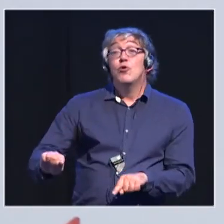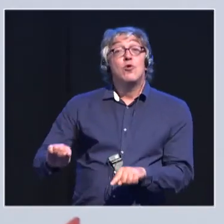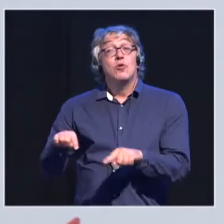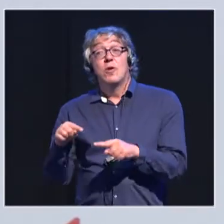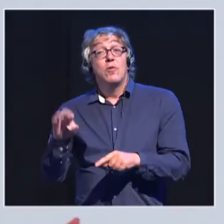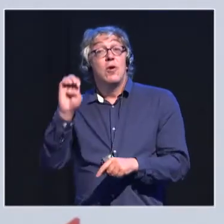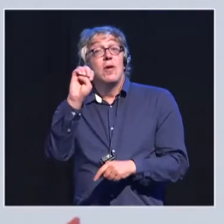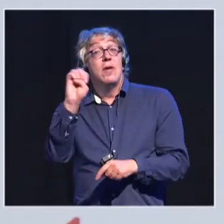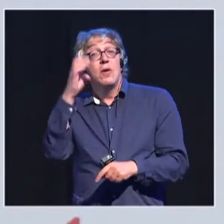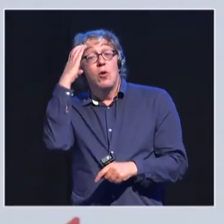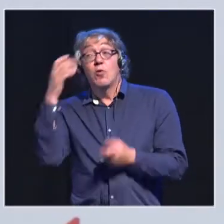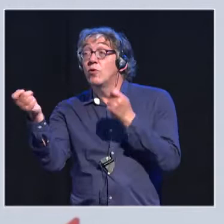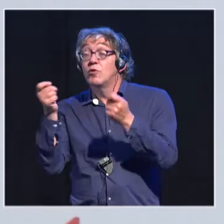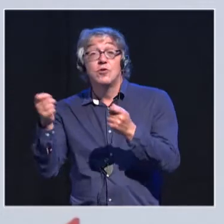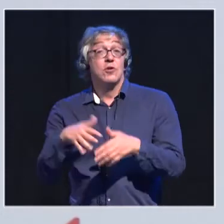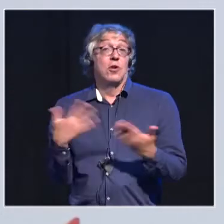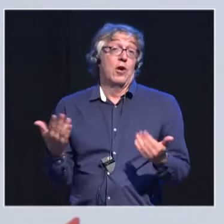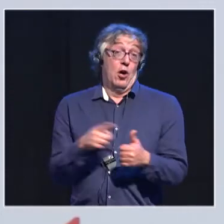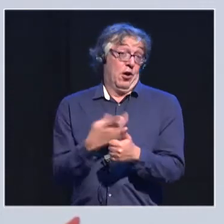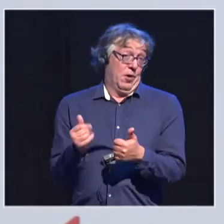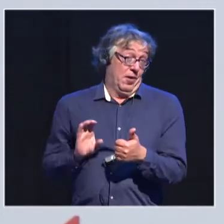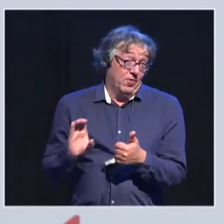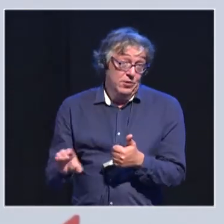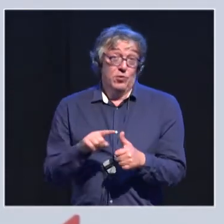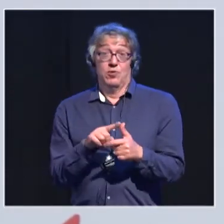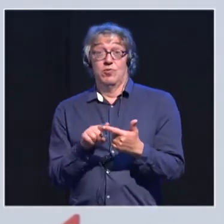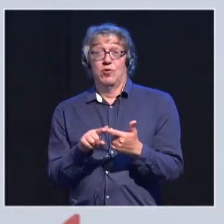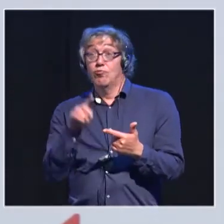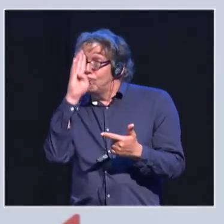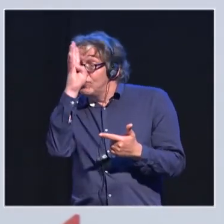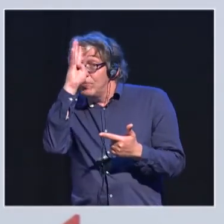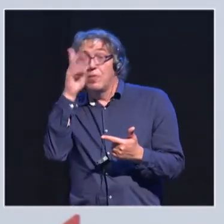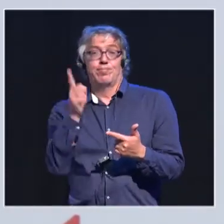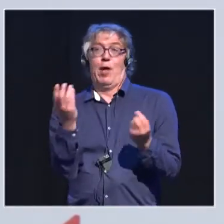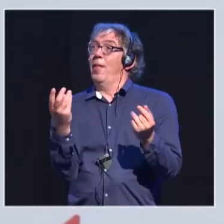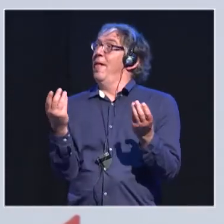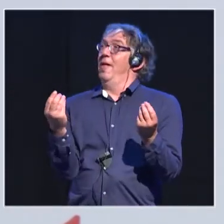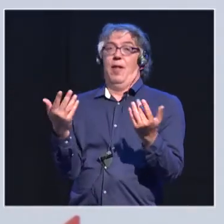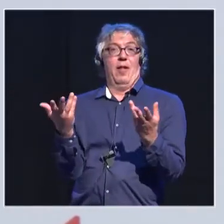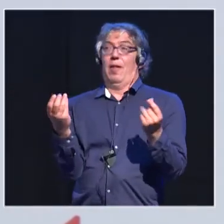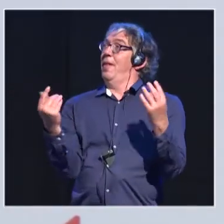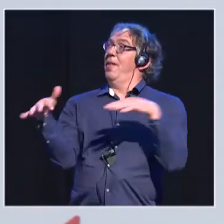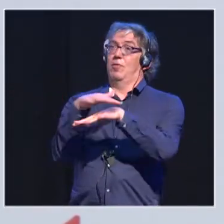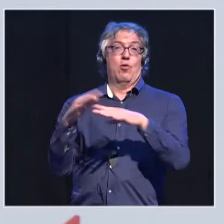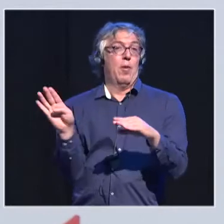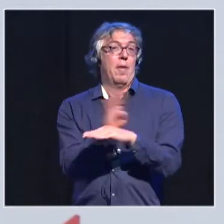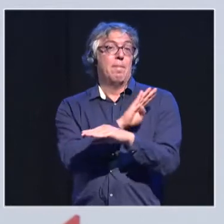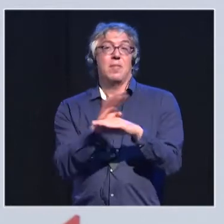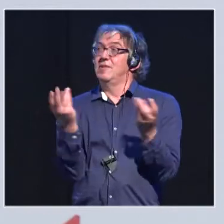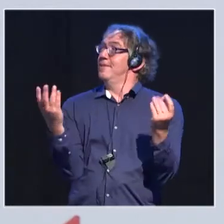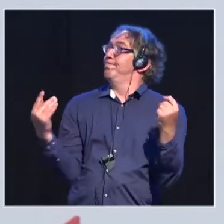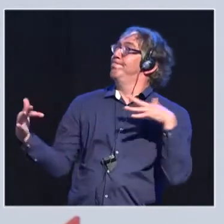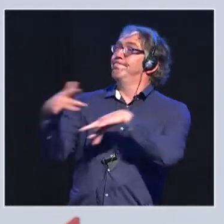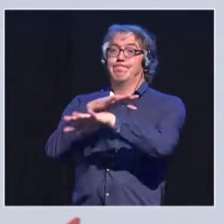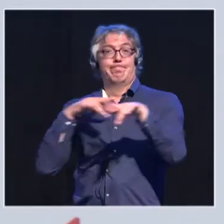beside connectivity, beside investment, it's the climate, it's the business climate in our countries, as